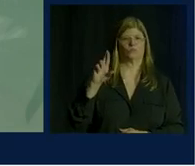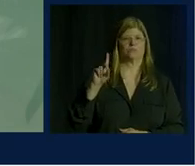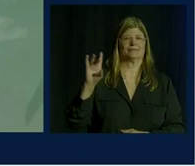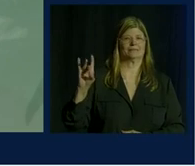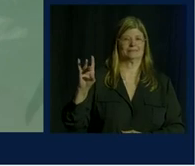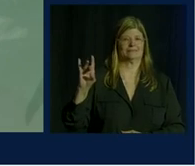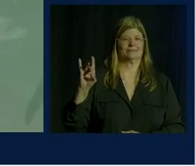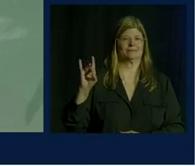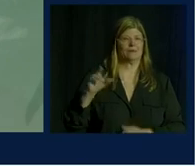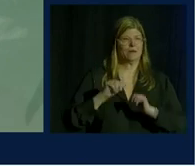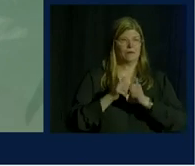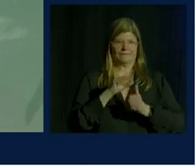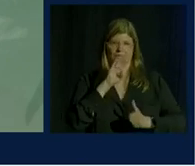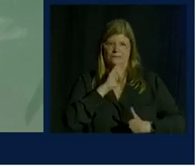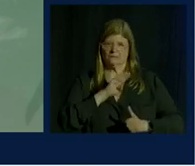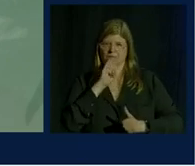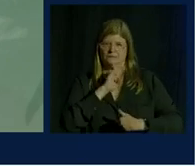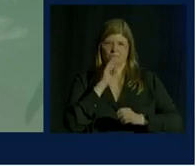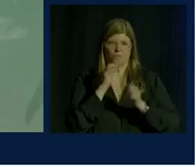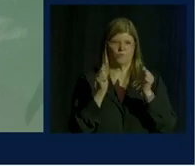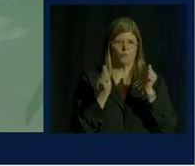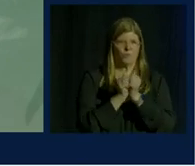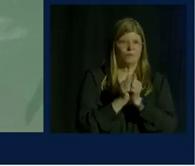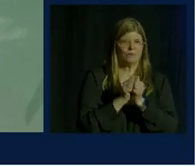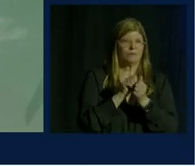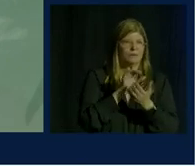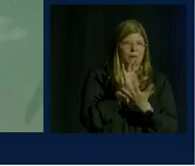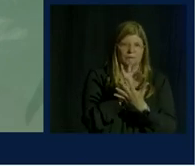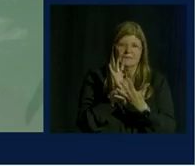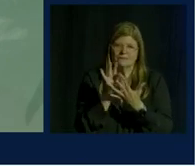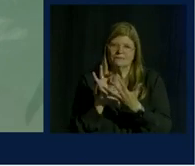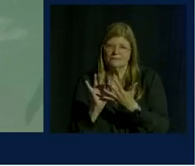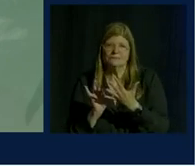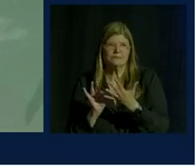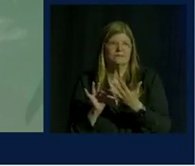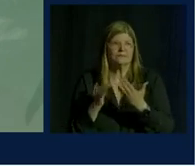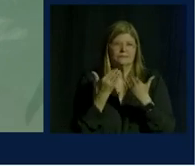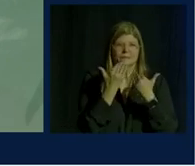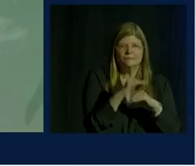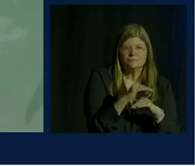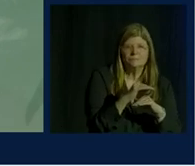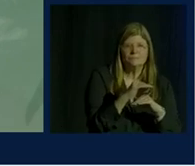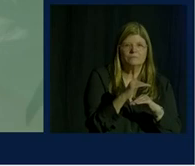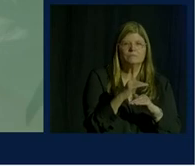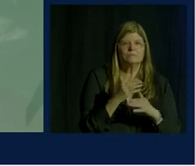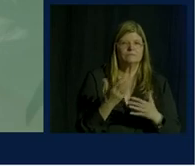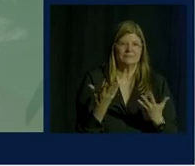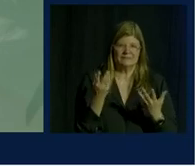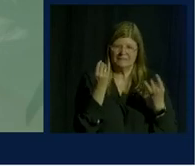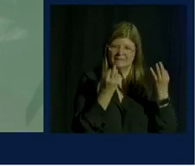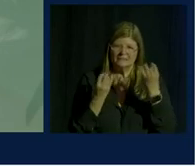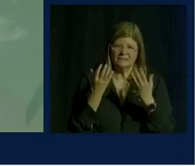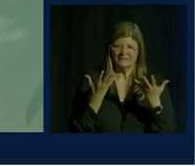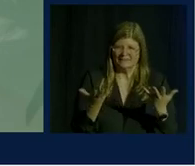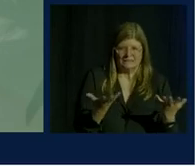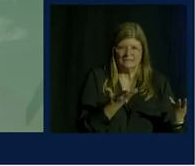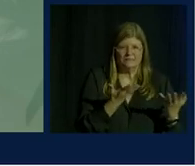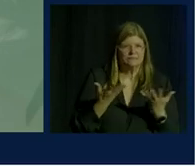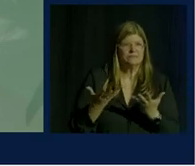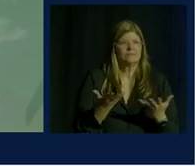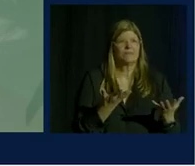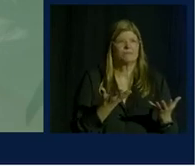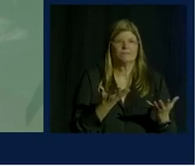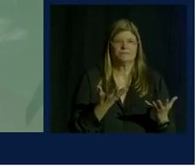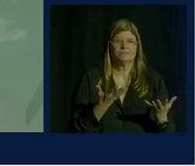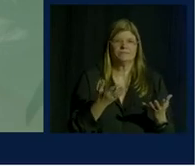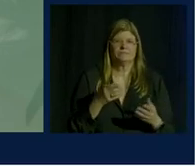with the retail options that you have. And so the thought was, let's just break open the concept of you can